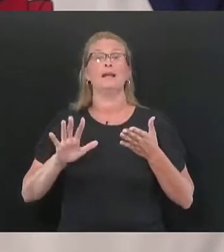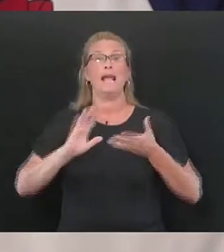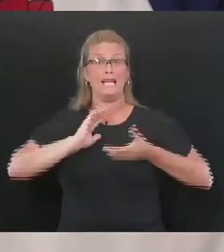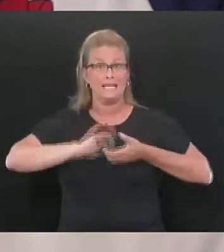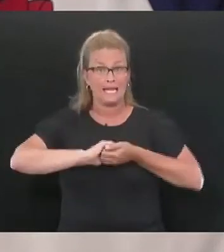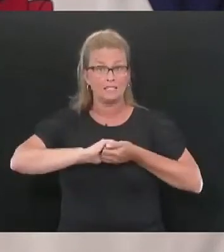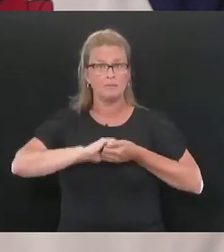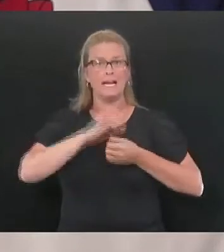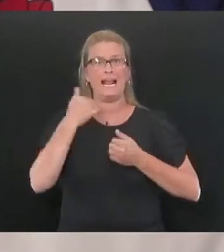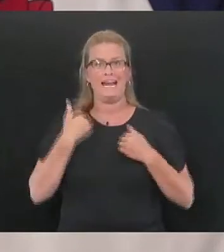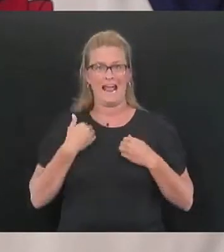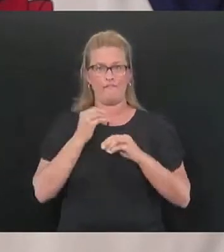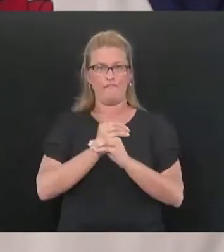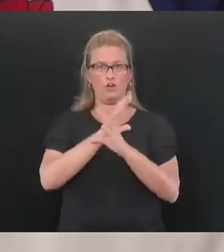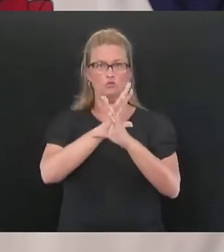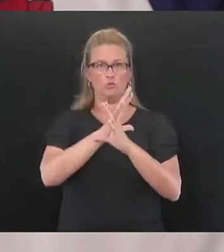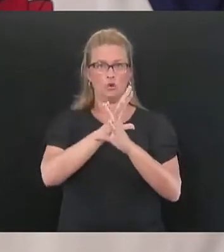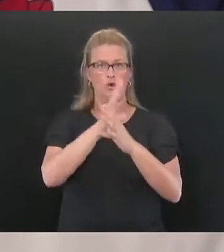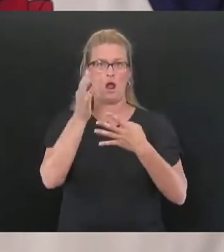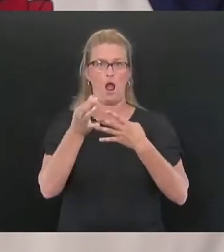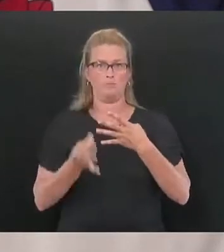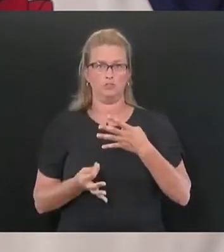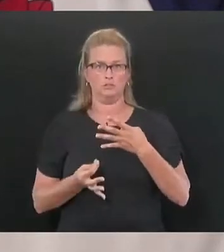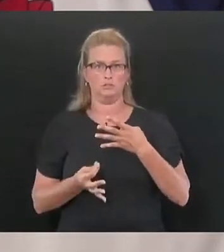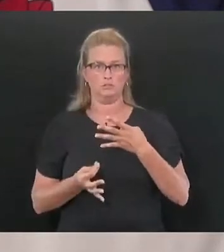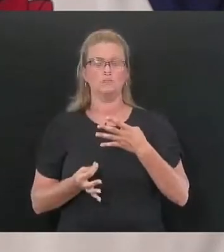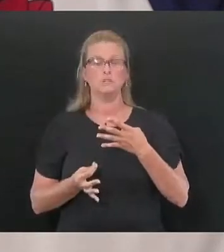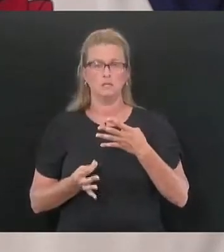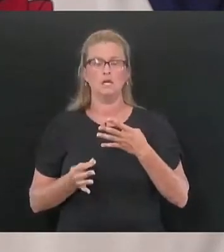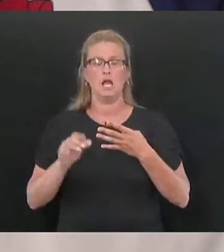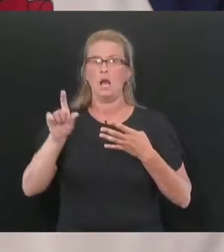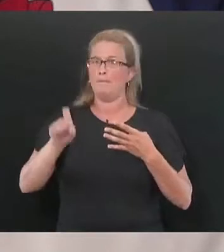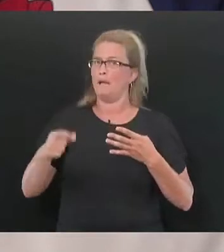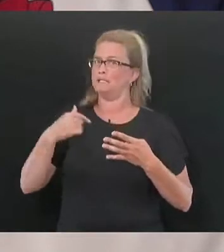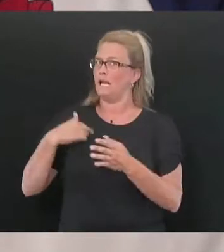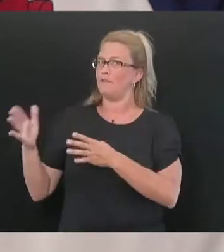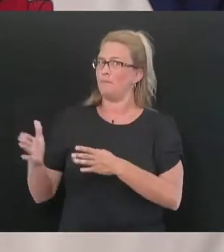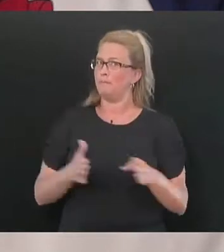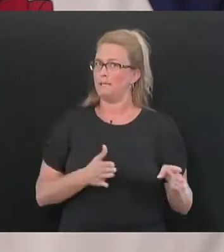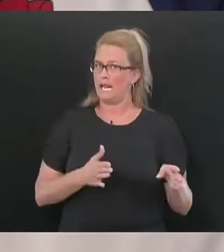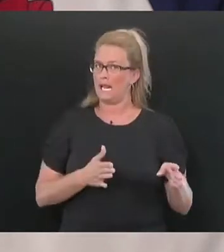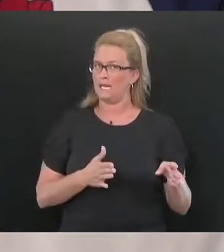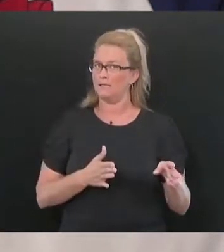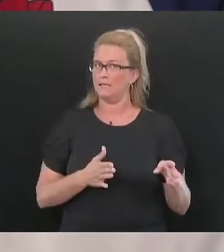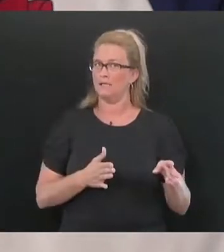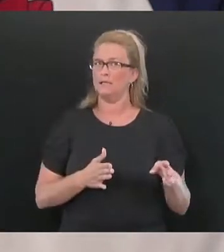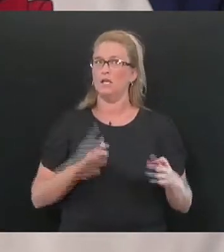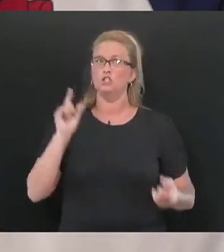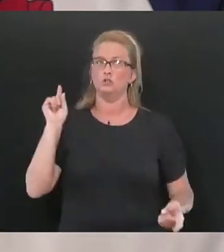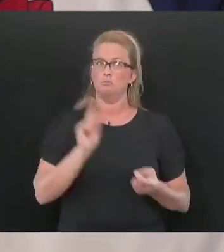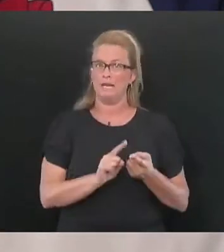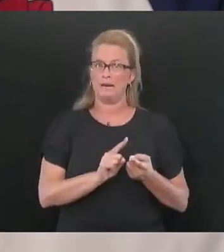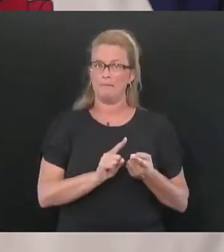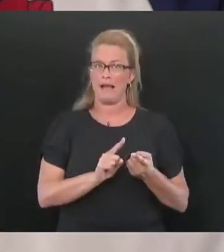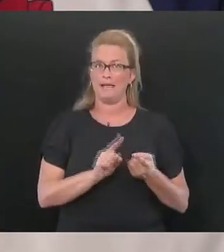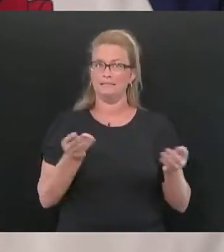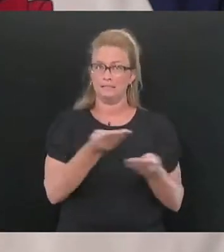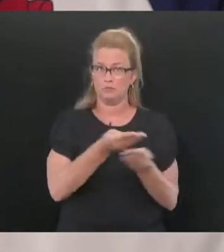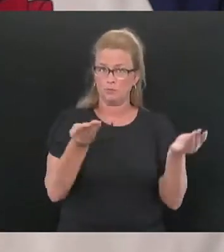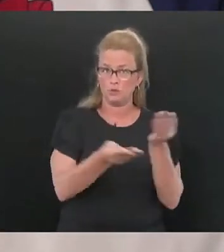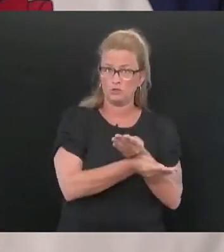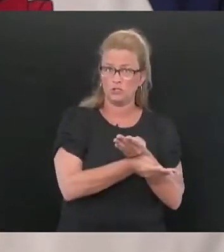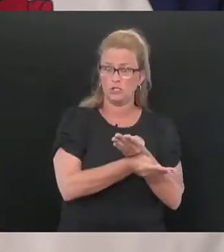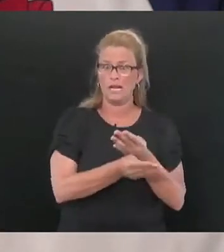options. They must have plans in place to minimize exposure and have the best